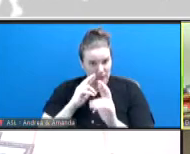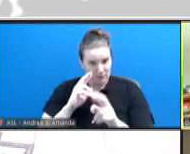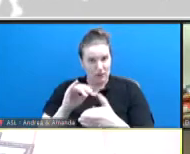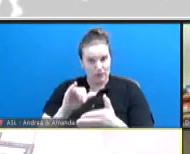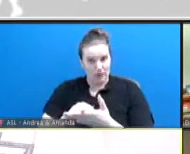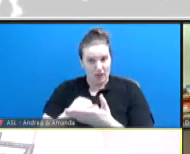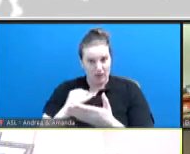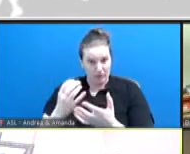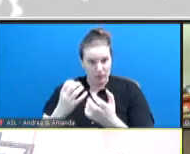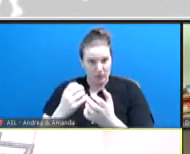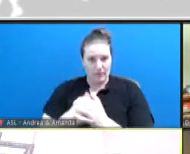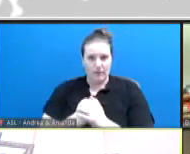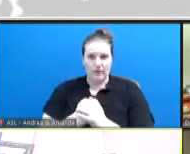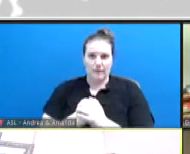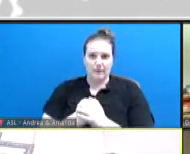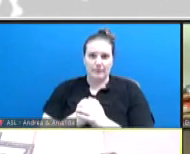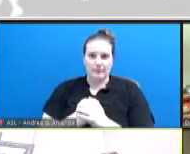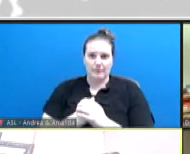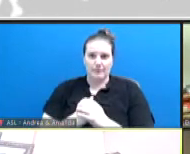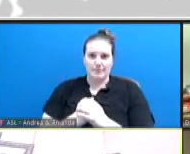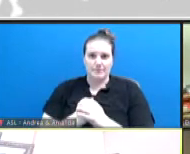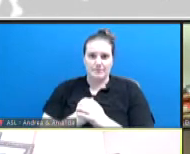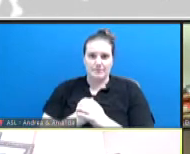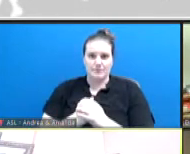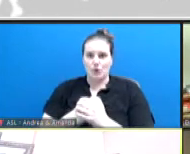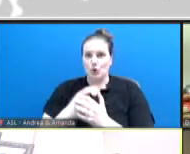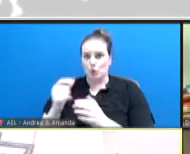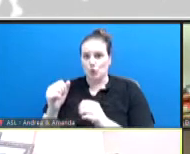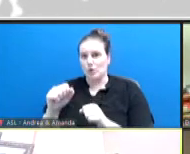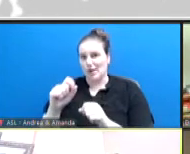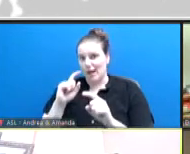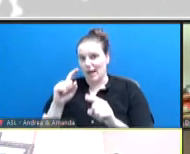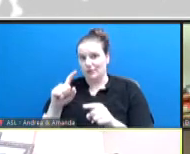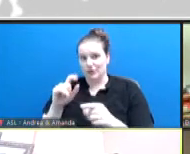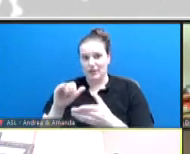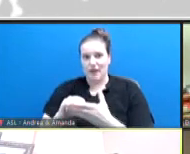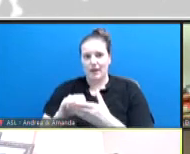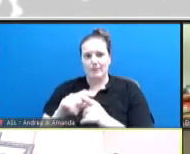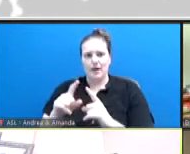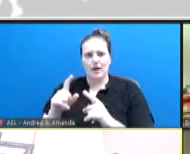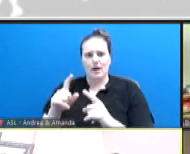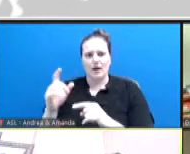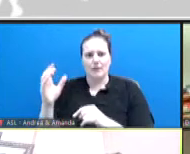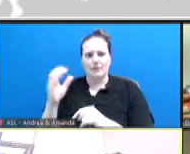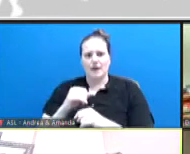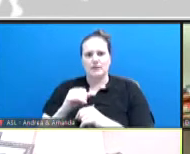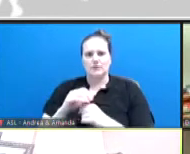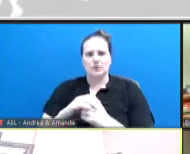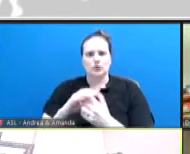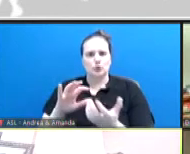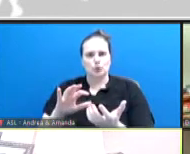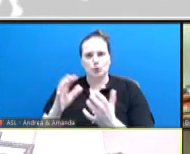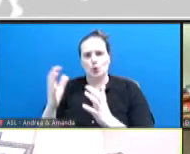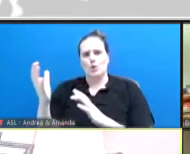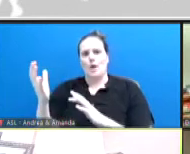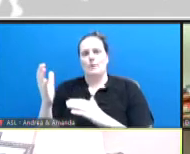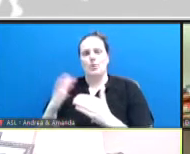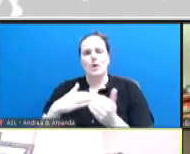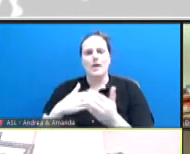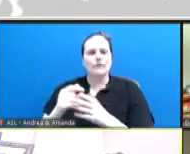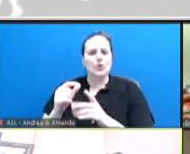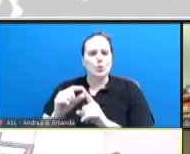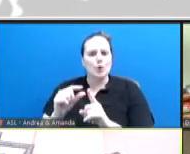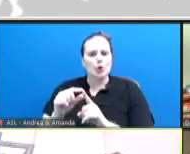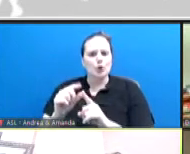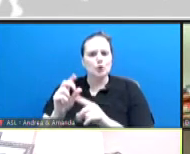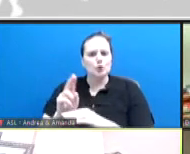like me to. Well, I mean, you can answer that question for but I guess screwed up, whatever words you use. But